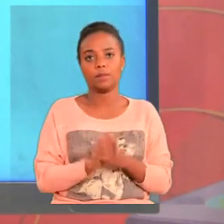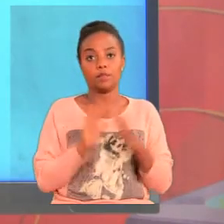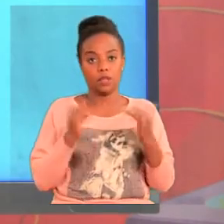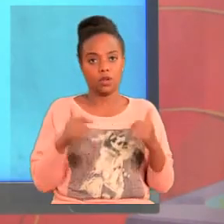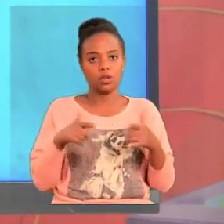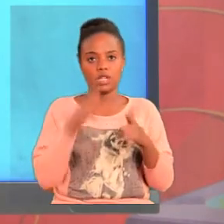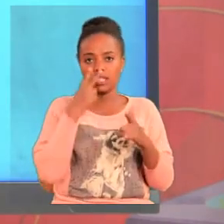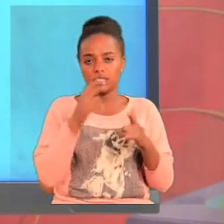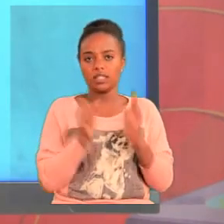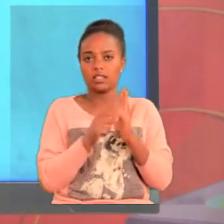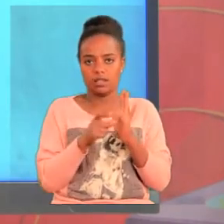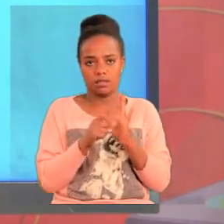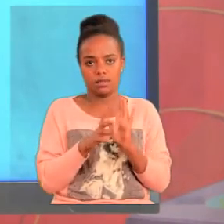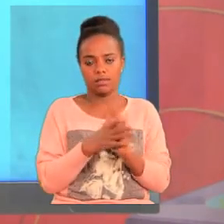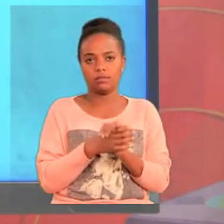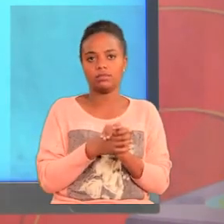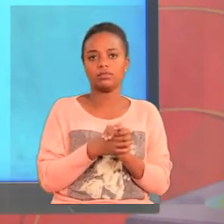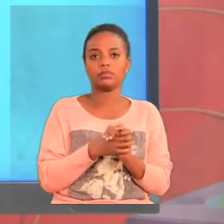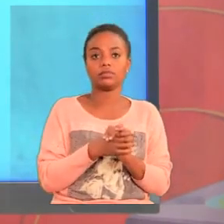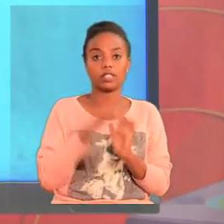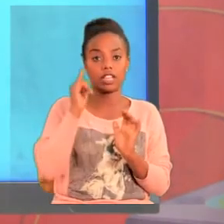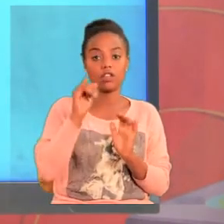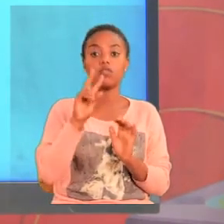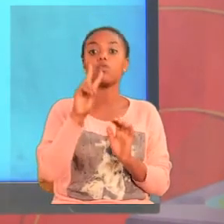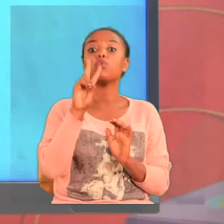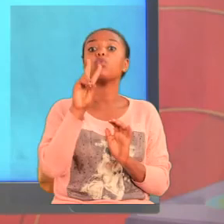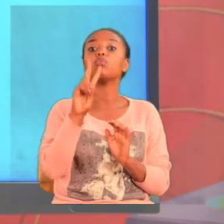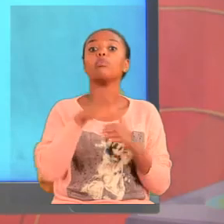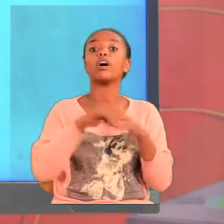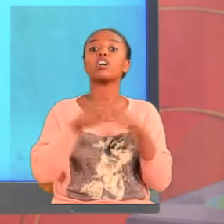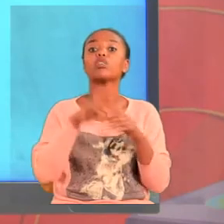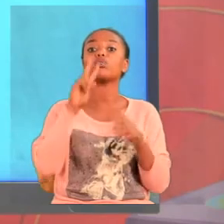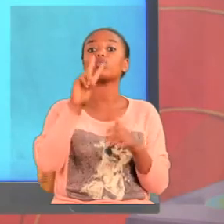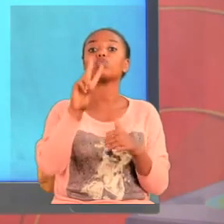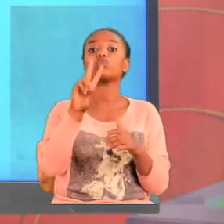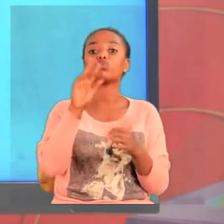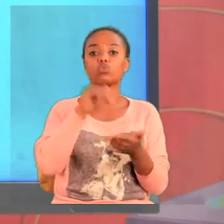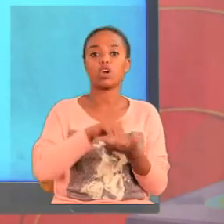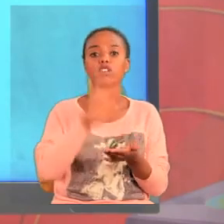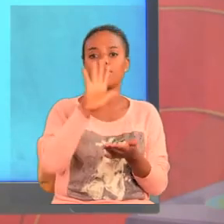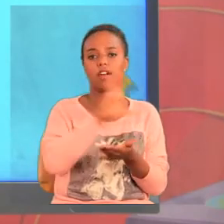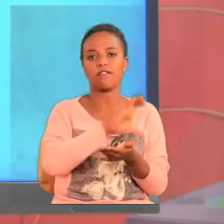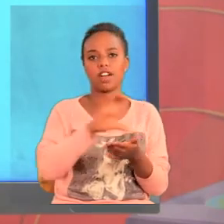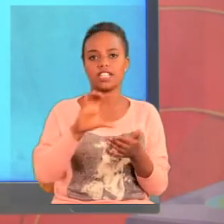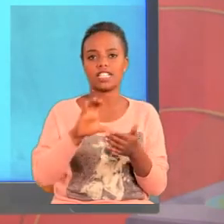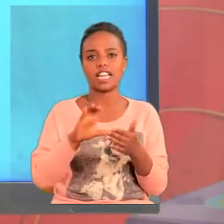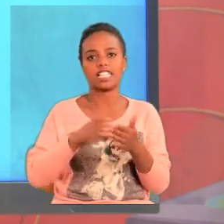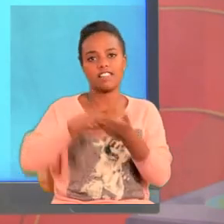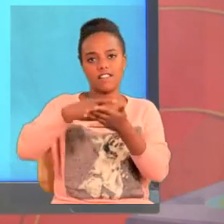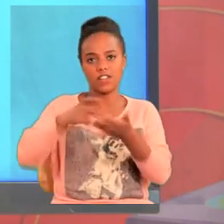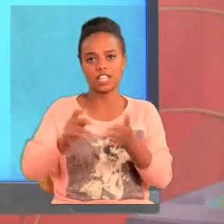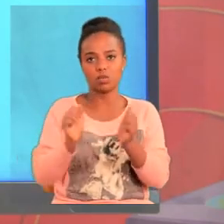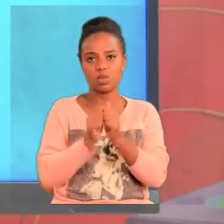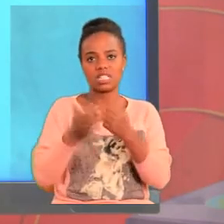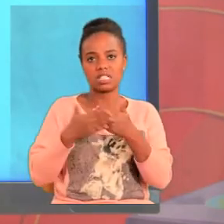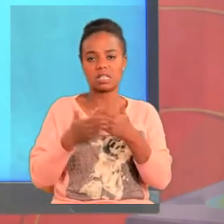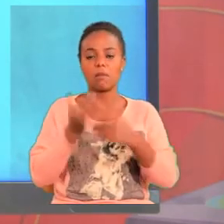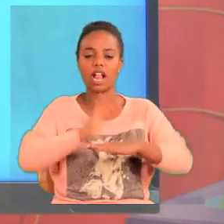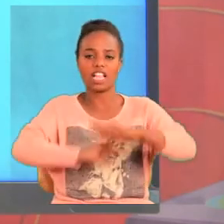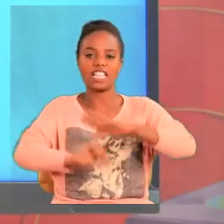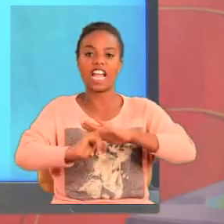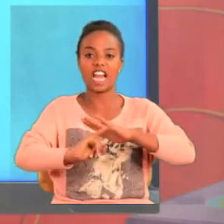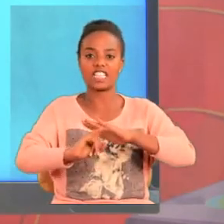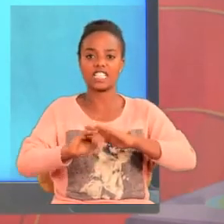Now, let's see example for this. If birr 2,500 is invested with simple interest rate